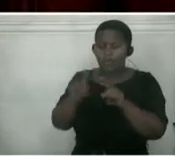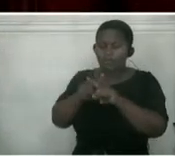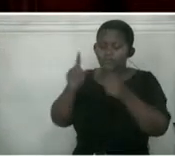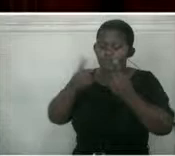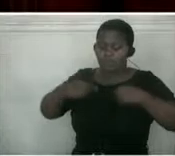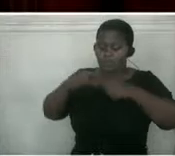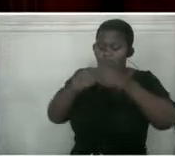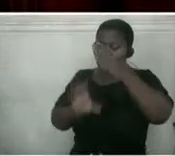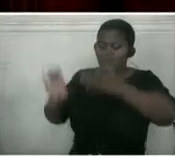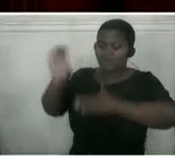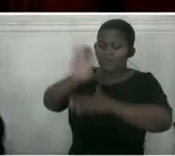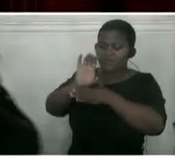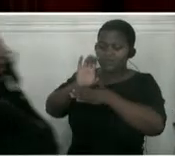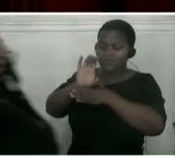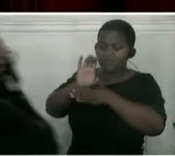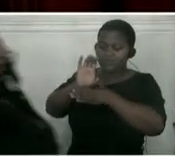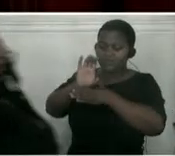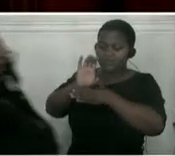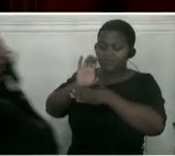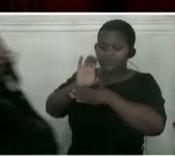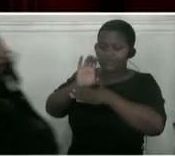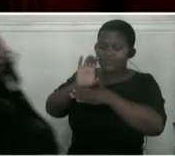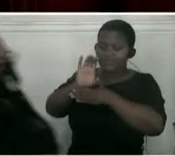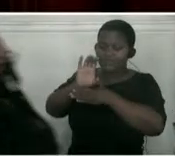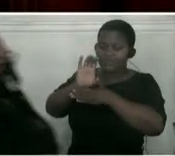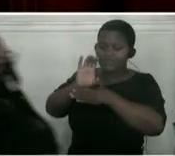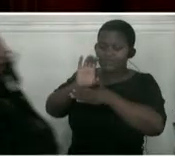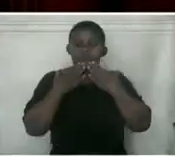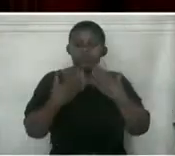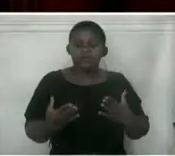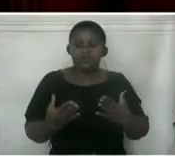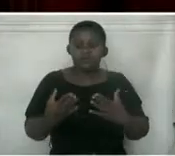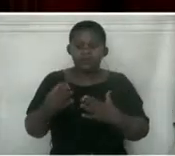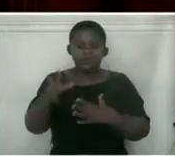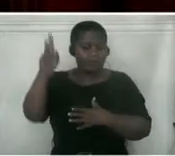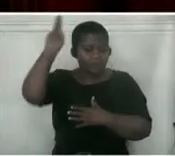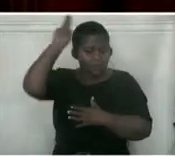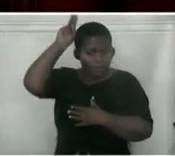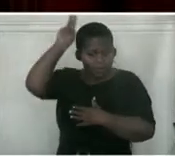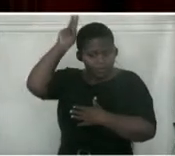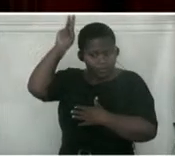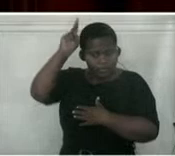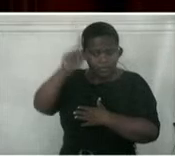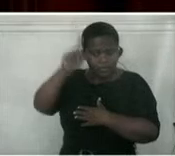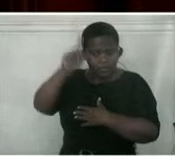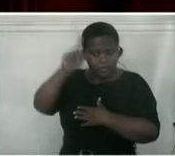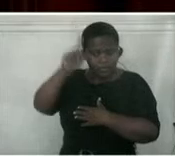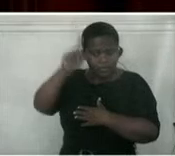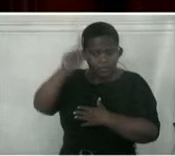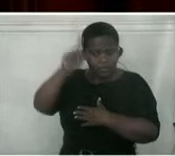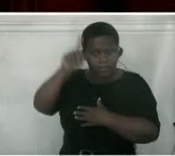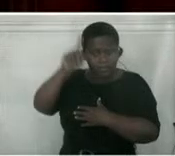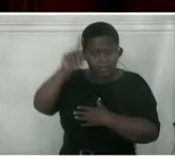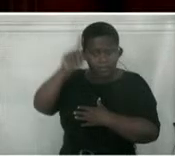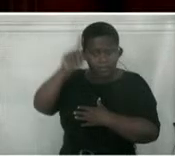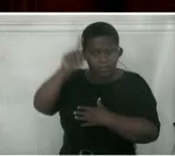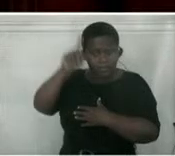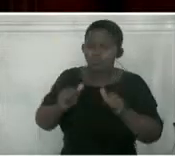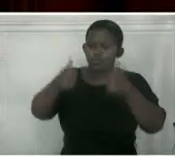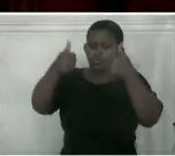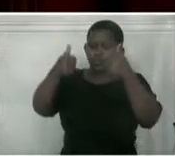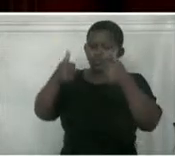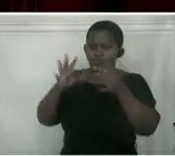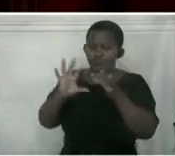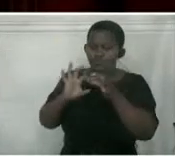Council. And as we thank amakhosi, we must say we have cemented a good